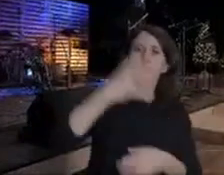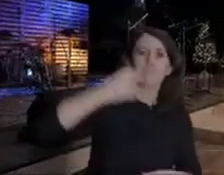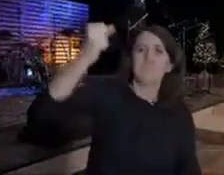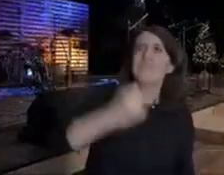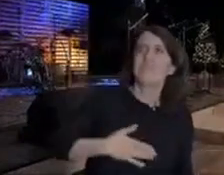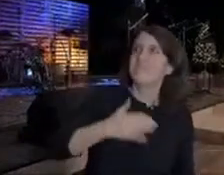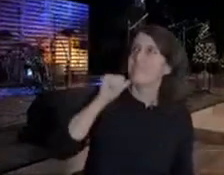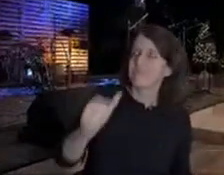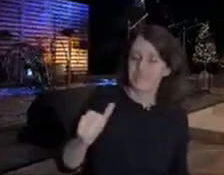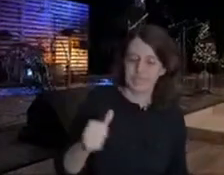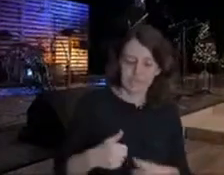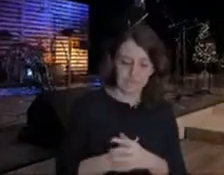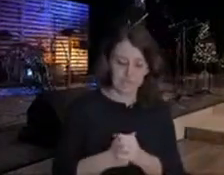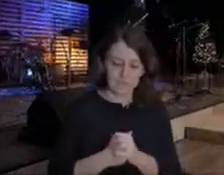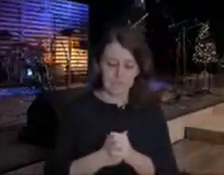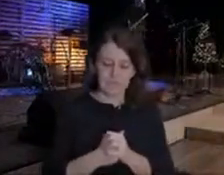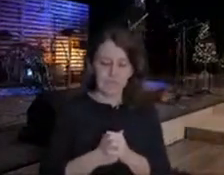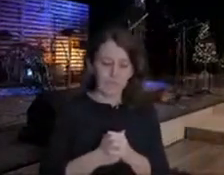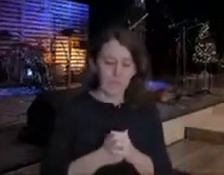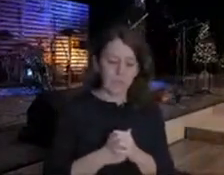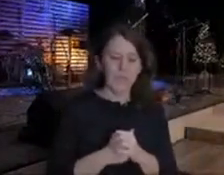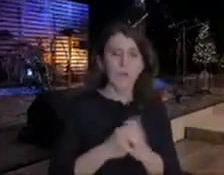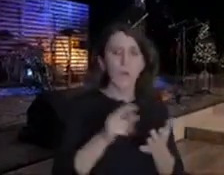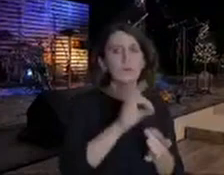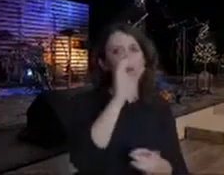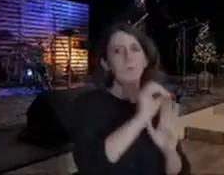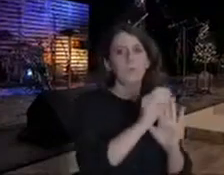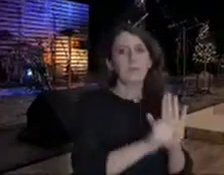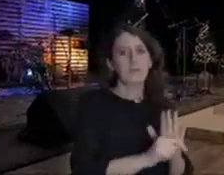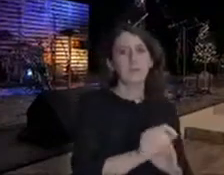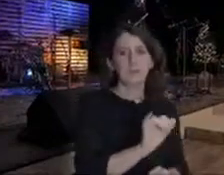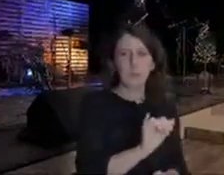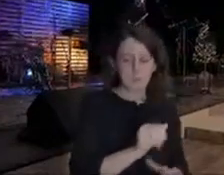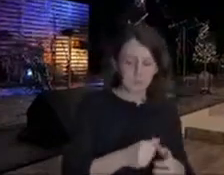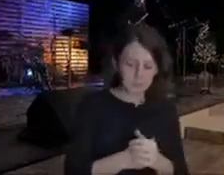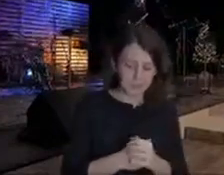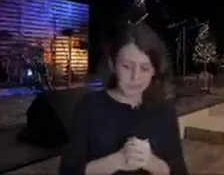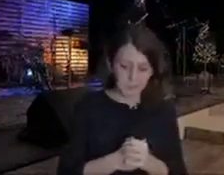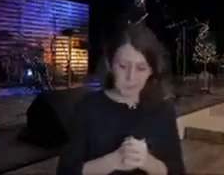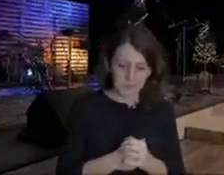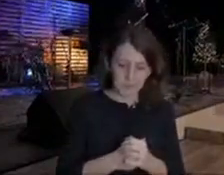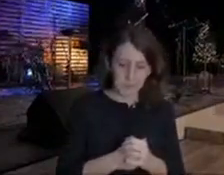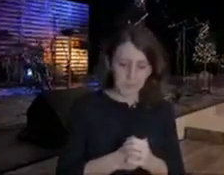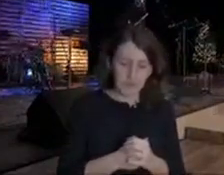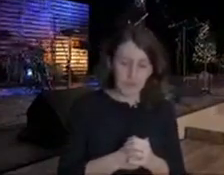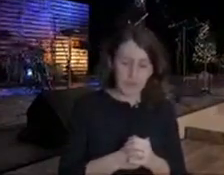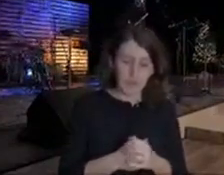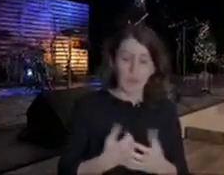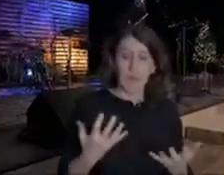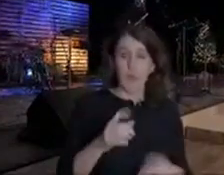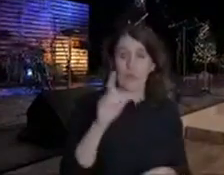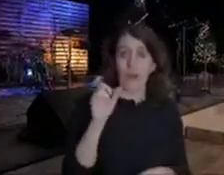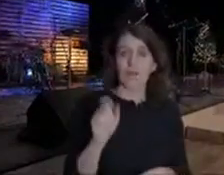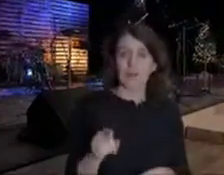Amen. So it's not a new thing. It's not a strange thing to hear about the Holy Spirit in the Old Testament, but here's the question. Do we see this played out